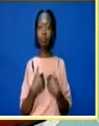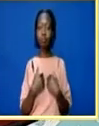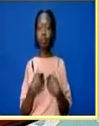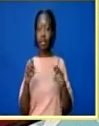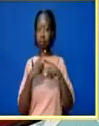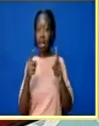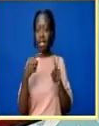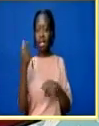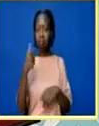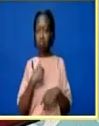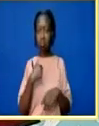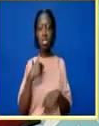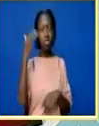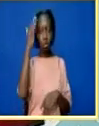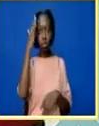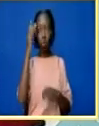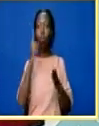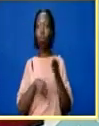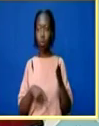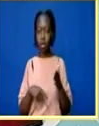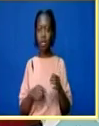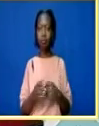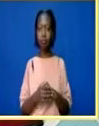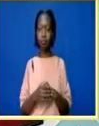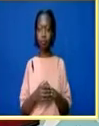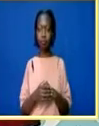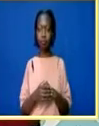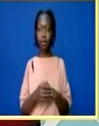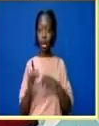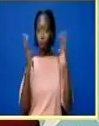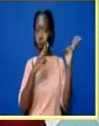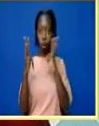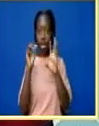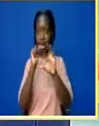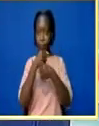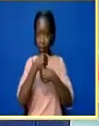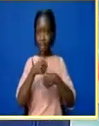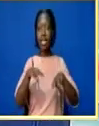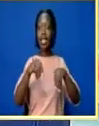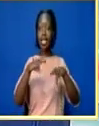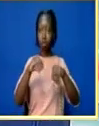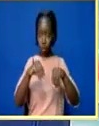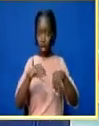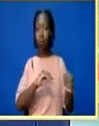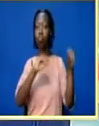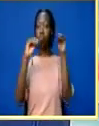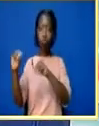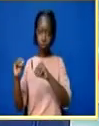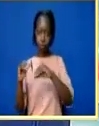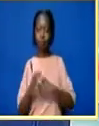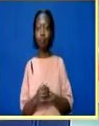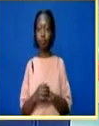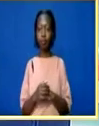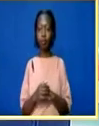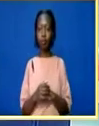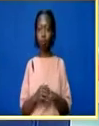is that it creates a spiral uh-huh. that carries soil. It wheels. Yes, it wheels. Uh-huh. And it just carries from this